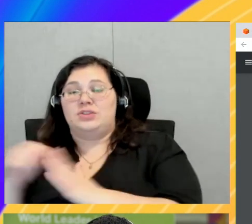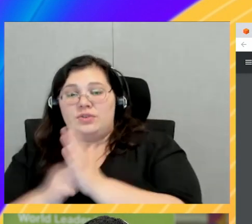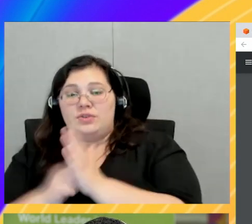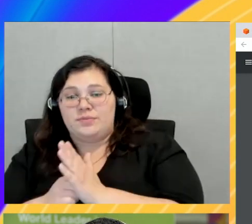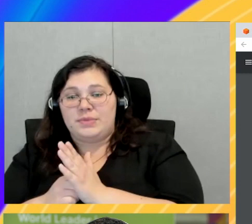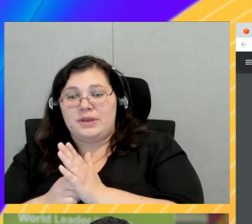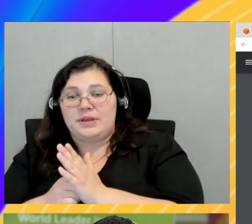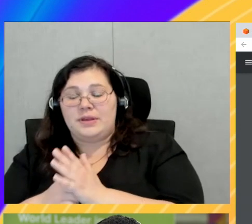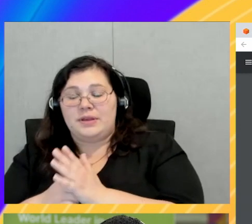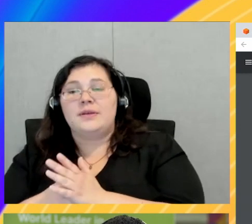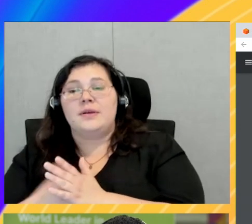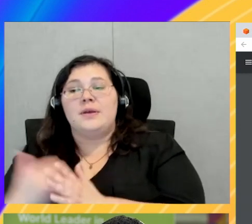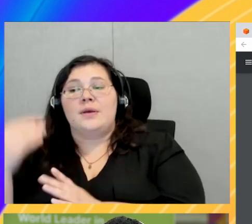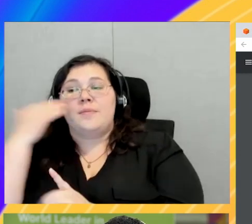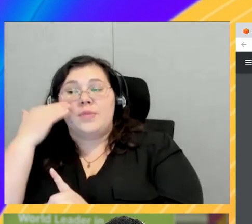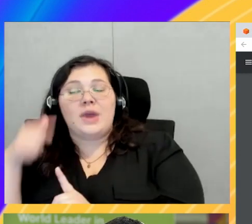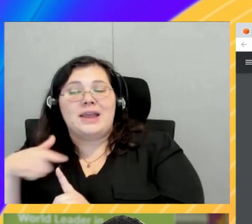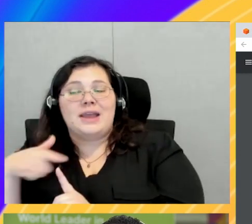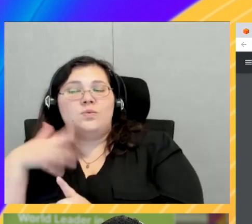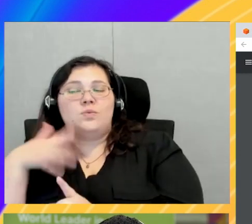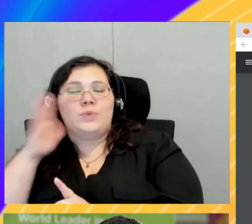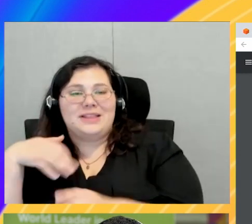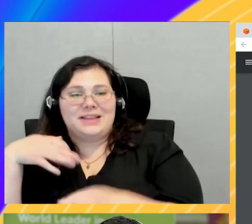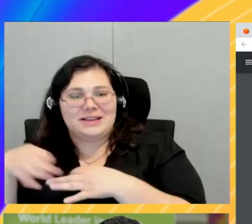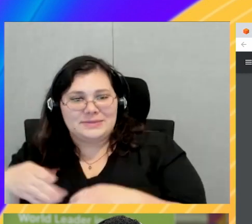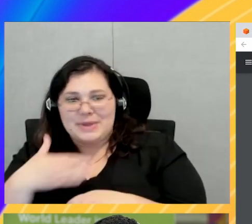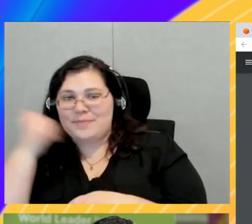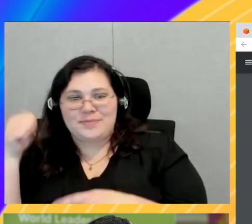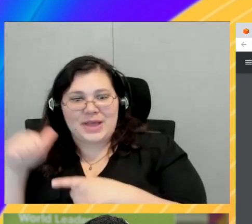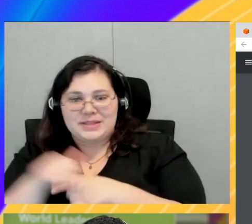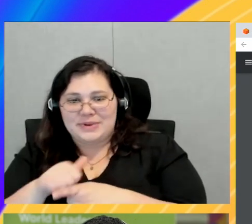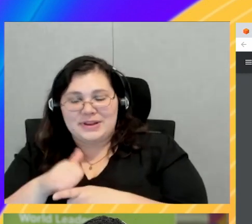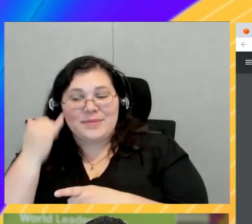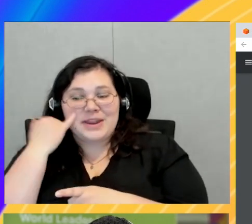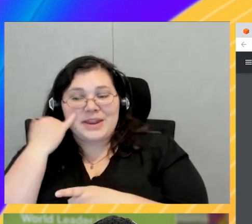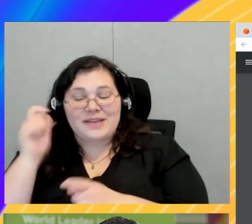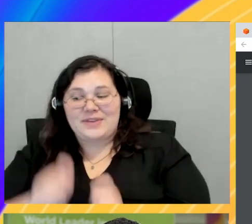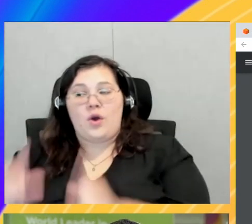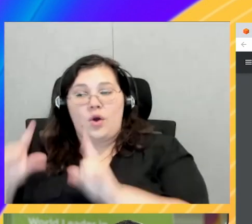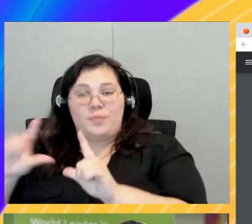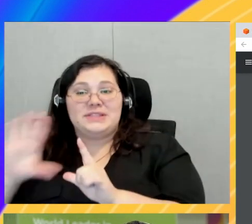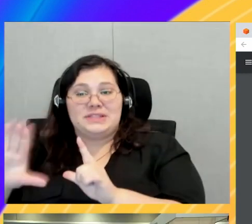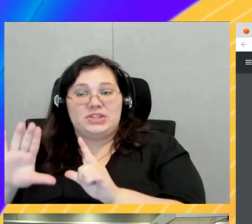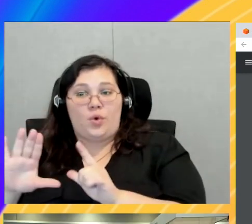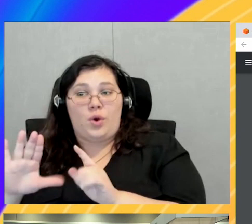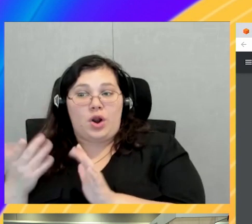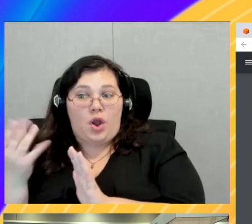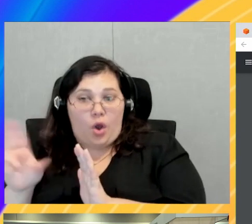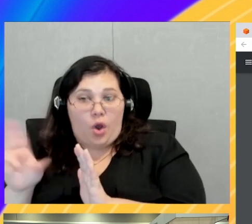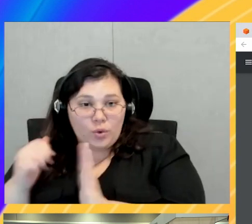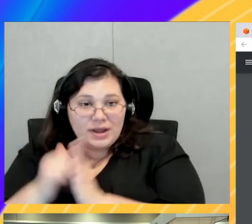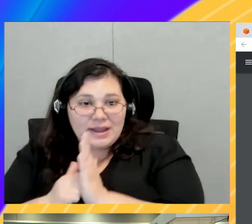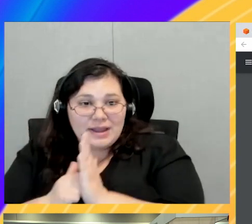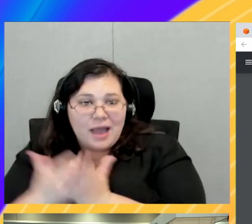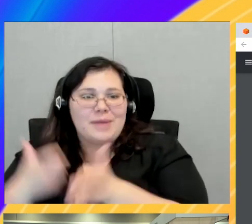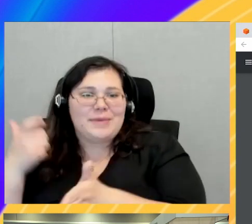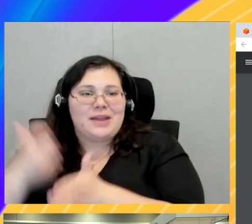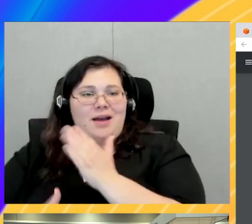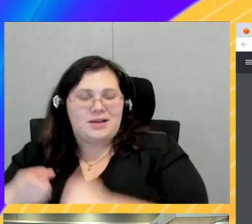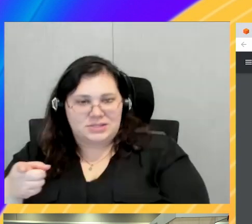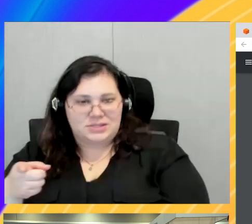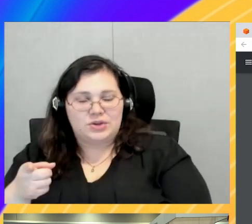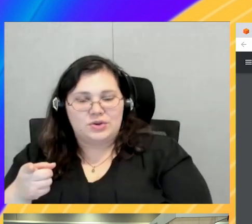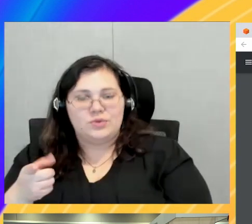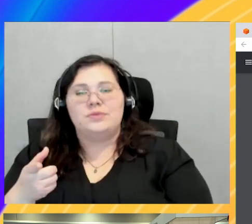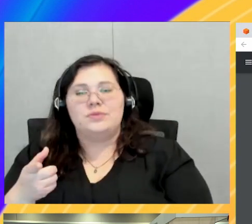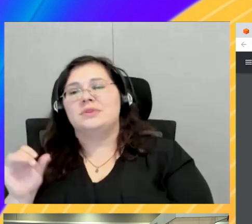best practices, but anything that you launch in your own account may incur some cost. Ideally, you're using something like AWS Jams